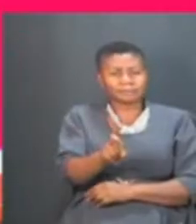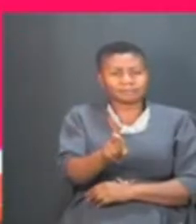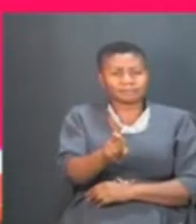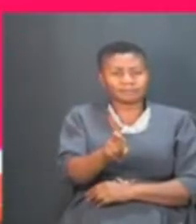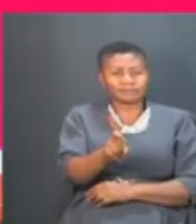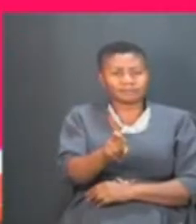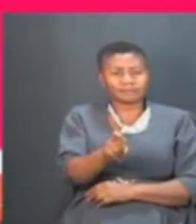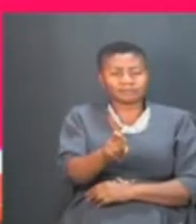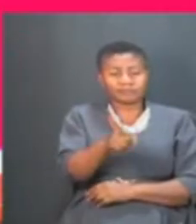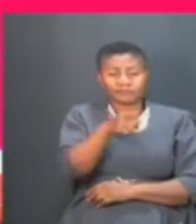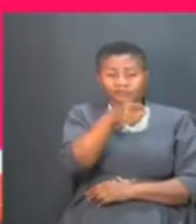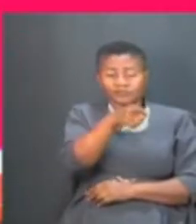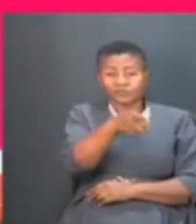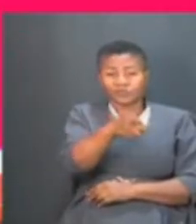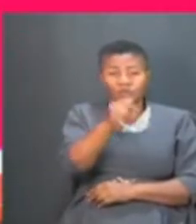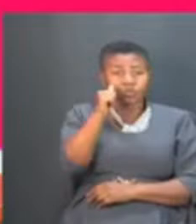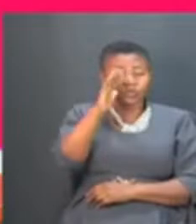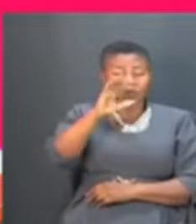Shirley Che,